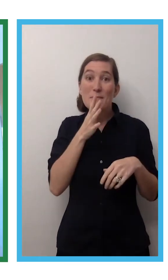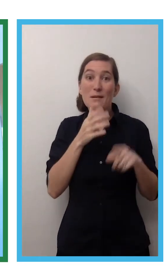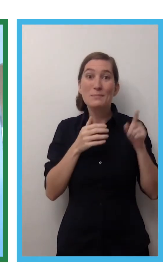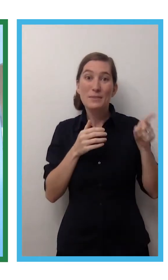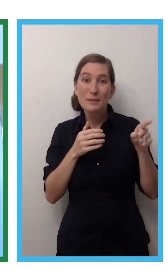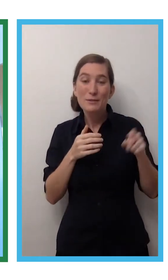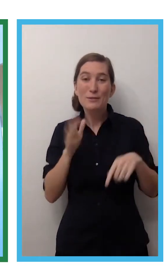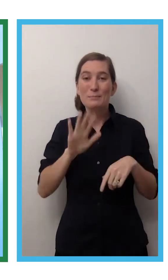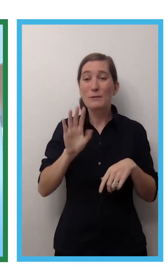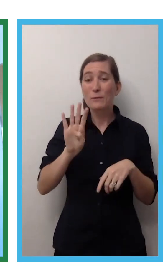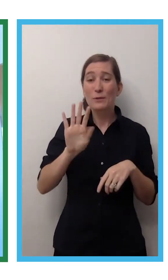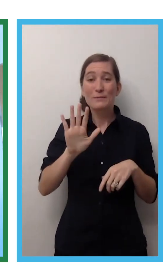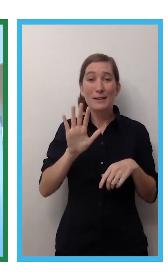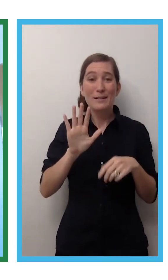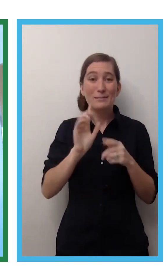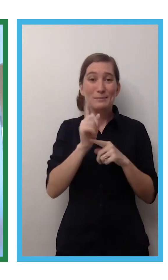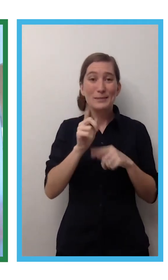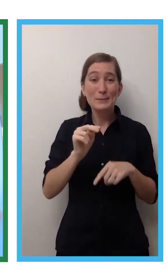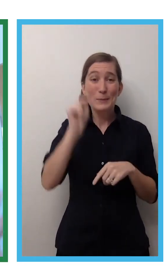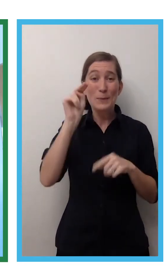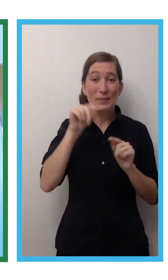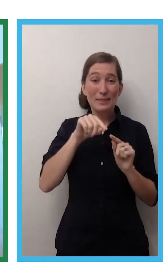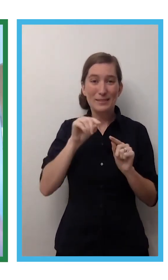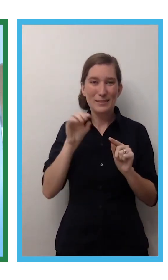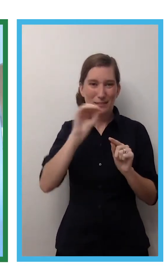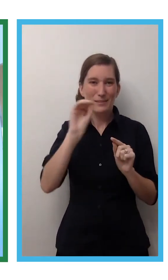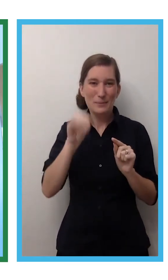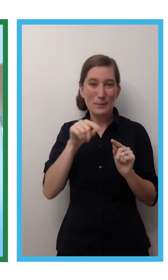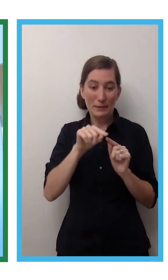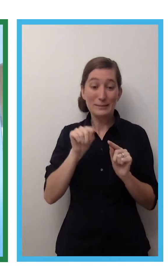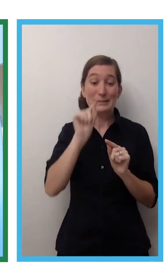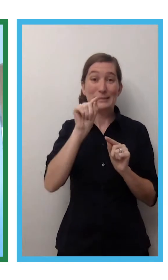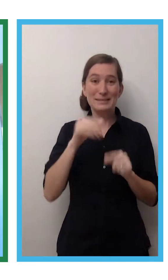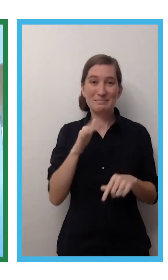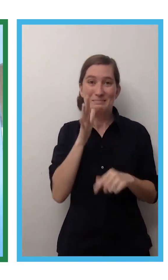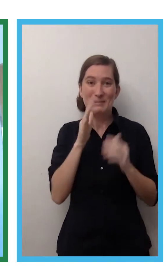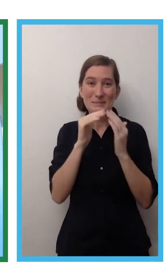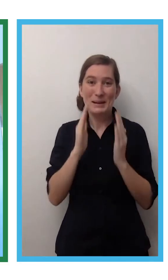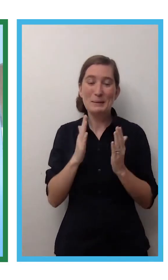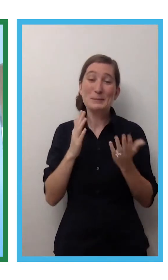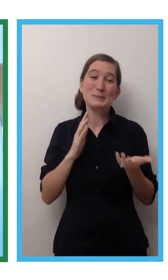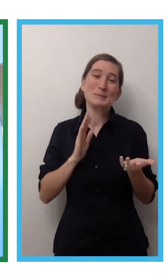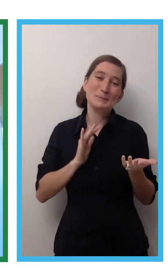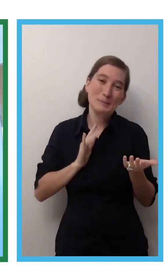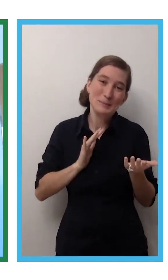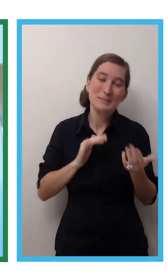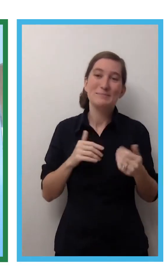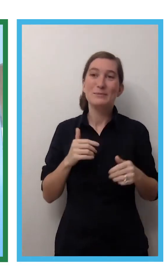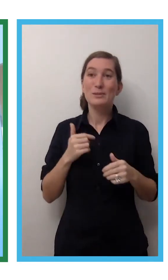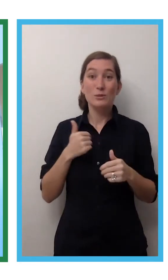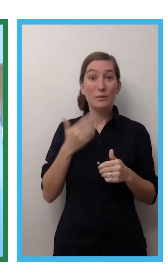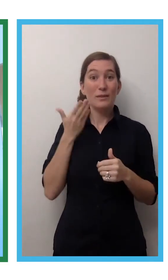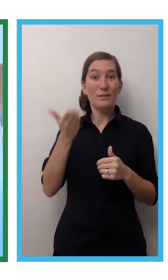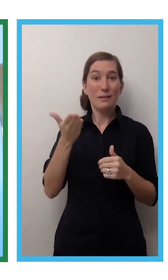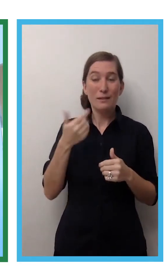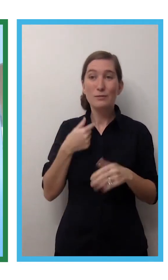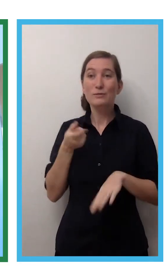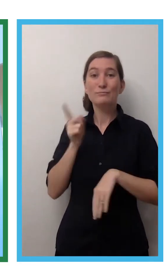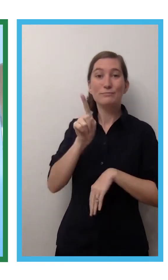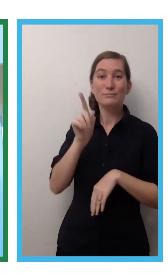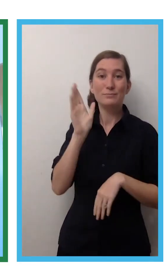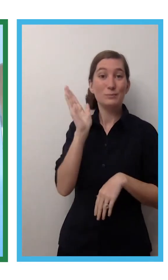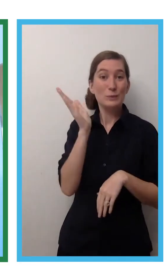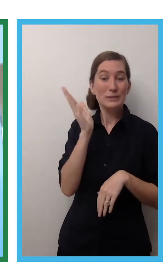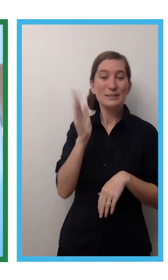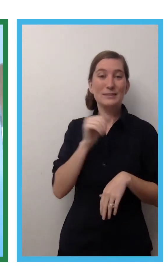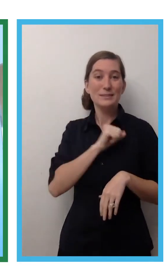it's kind of like one extreme to the other. I'm presenting to a bunch of elected officials and senators in Ottawa, Parliament Hill, and then the